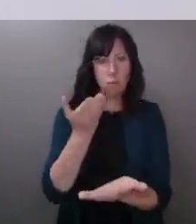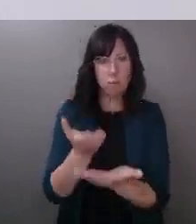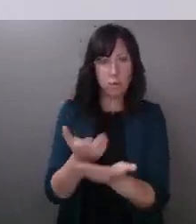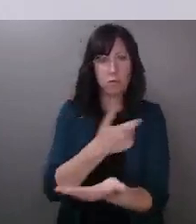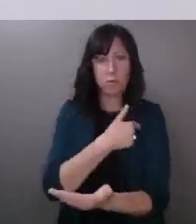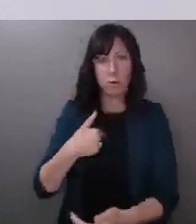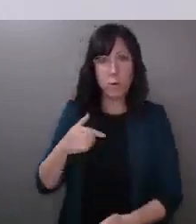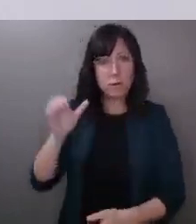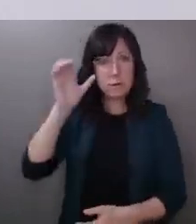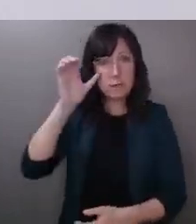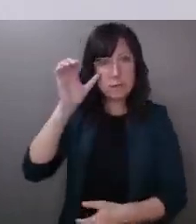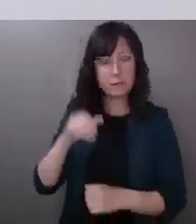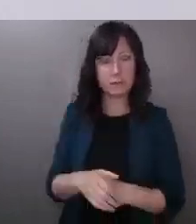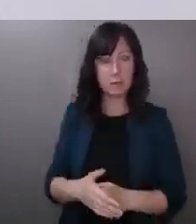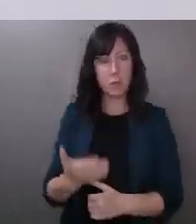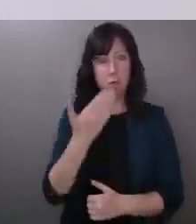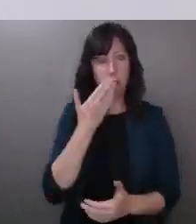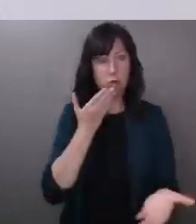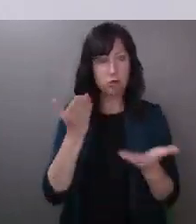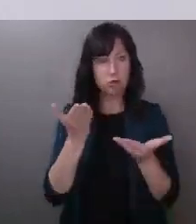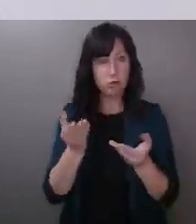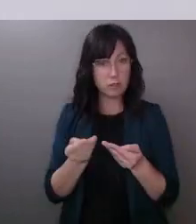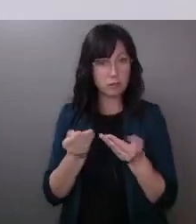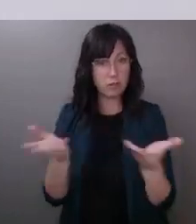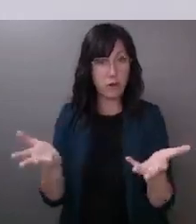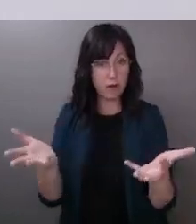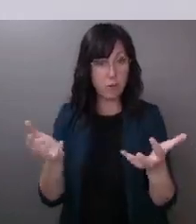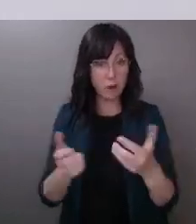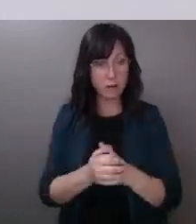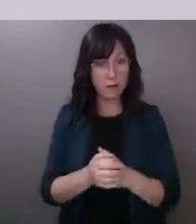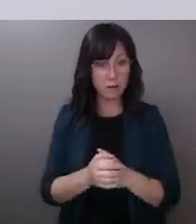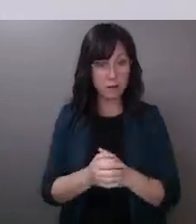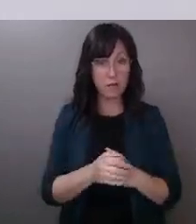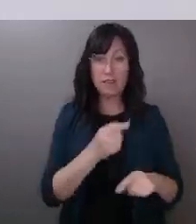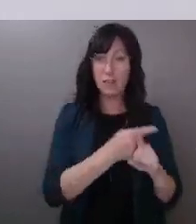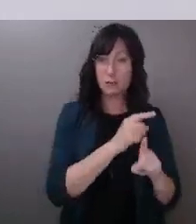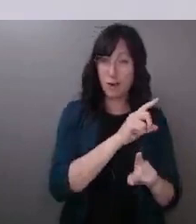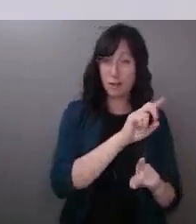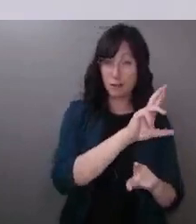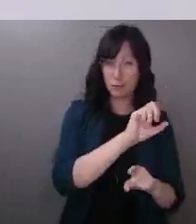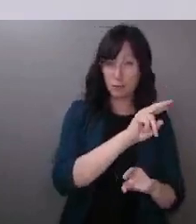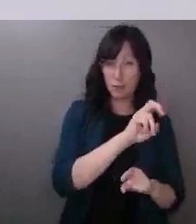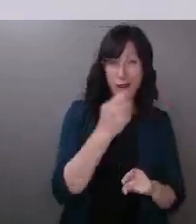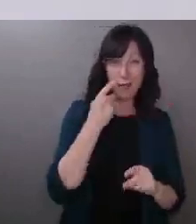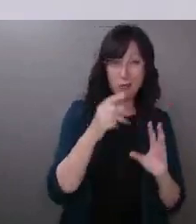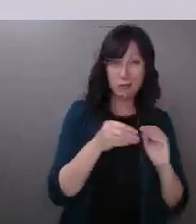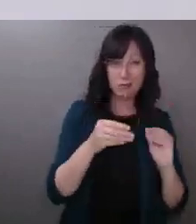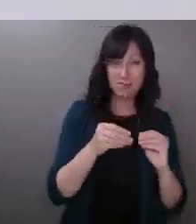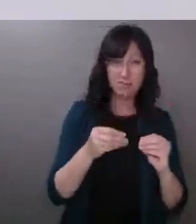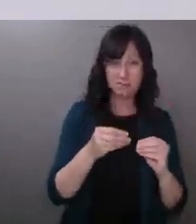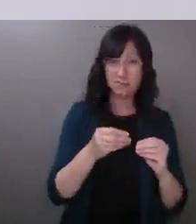that we want to provide the best service possible. And as Renee said, provide different options to our customers.